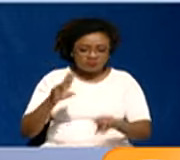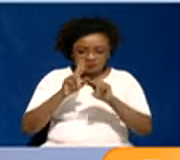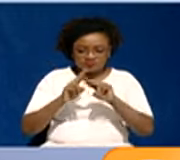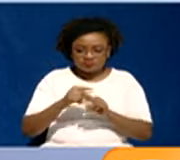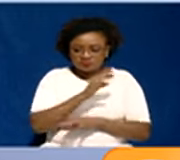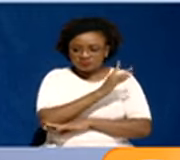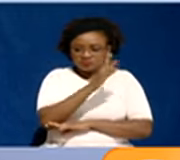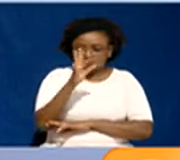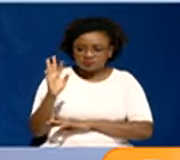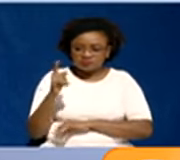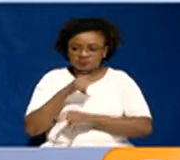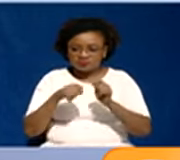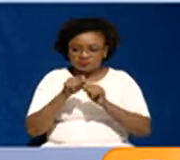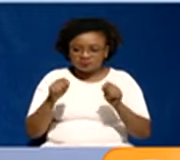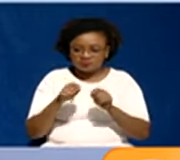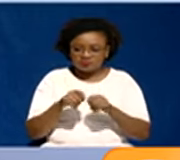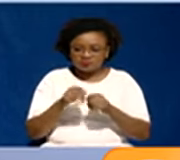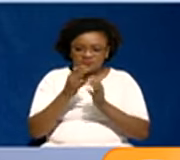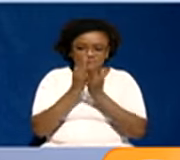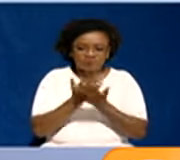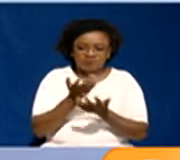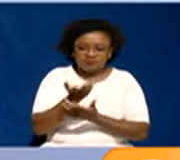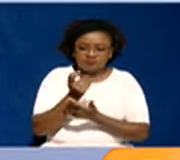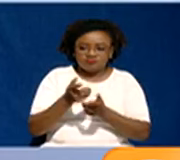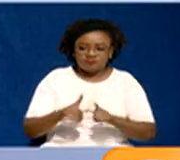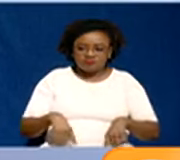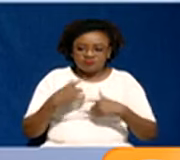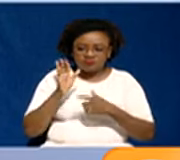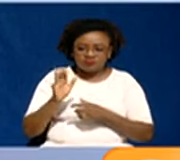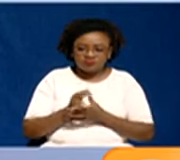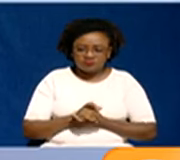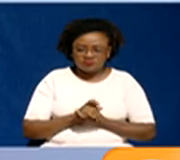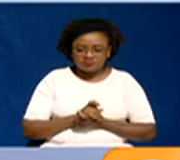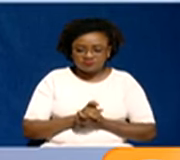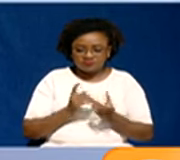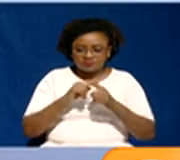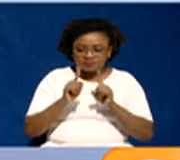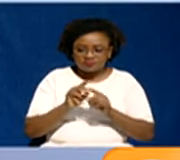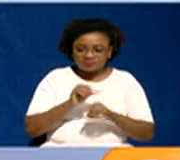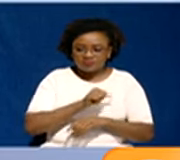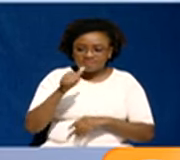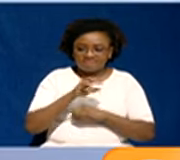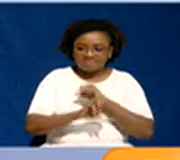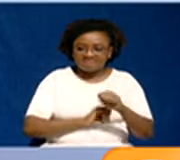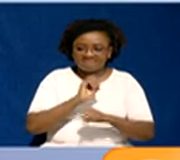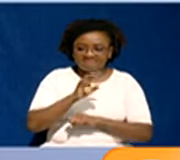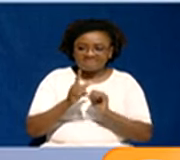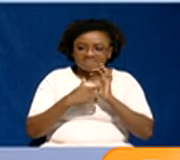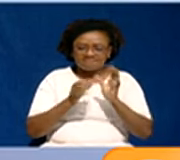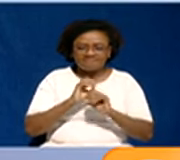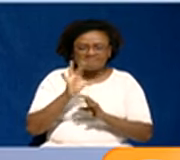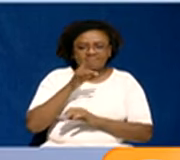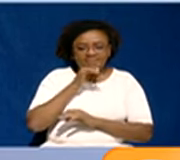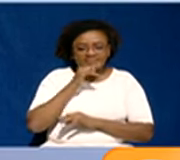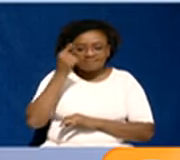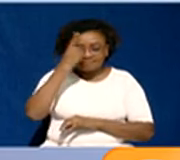forest while blindfolded begging for his life and yet another video a man resembling